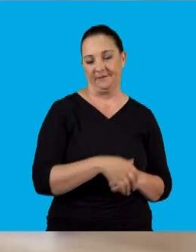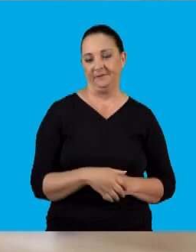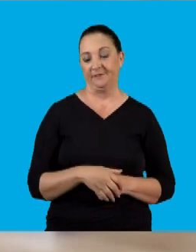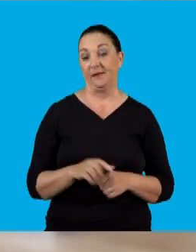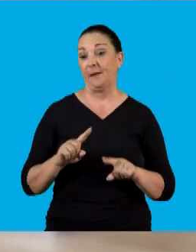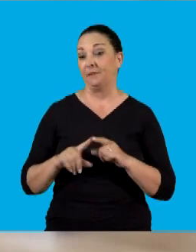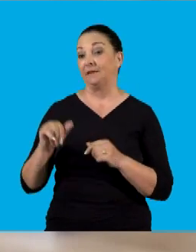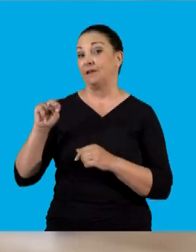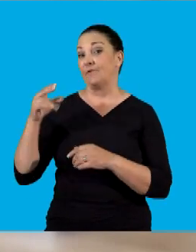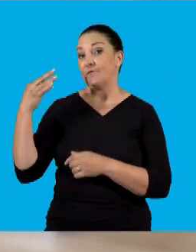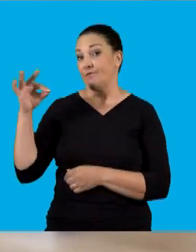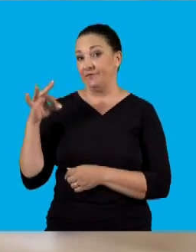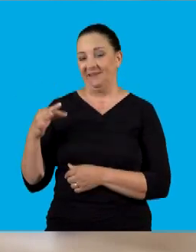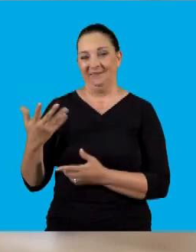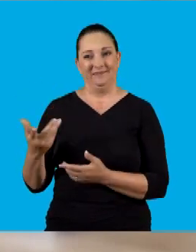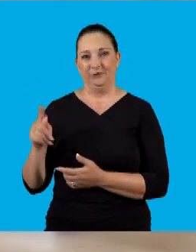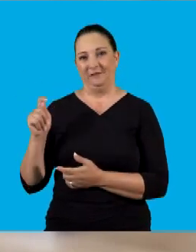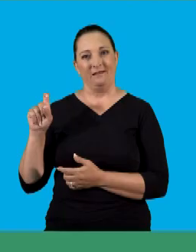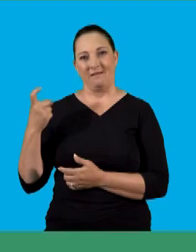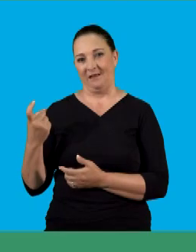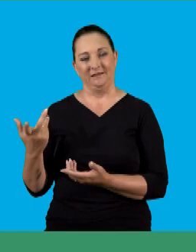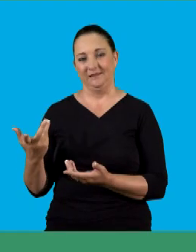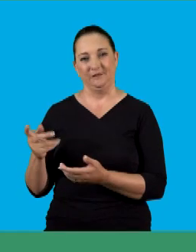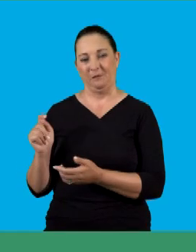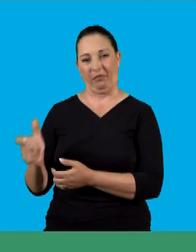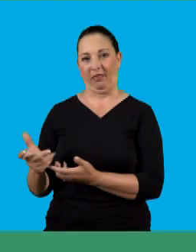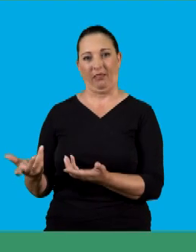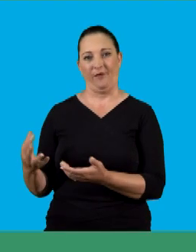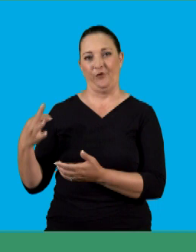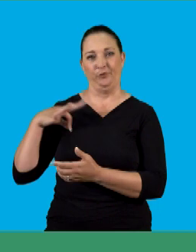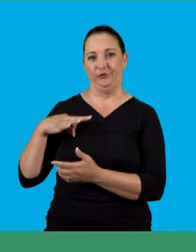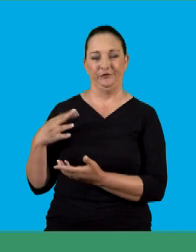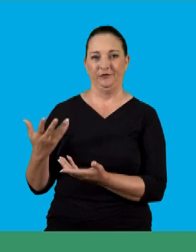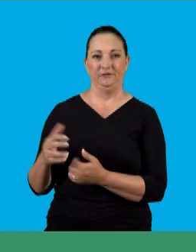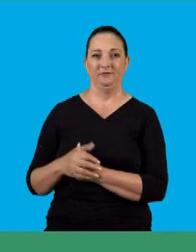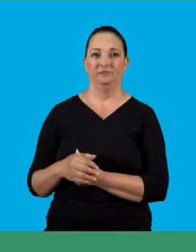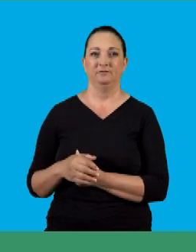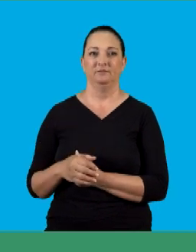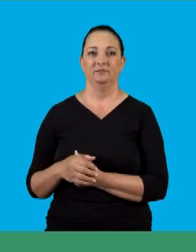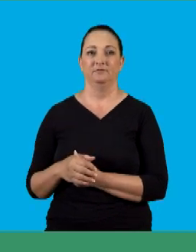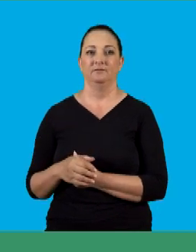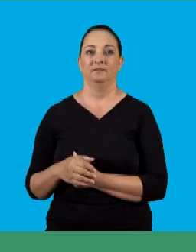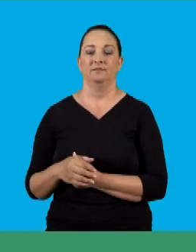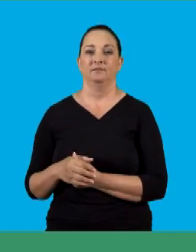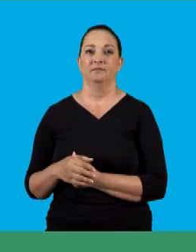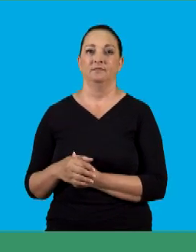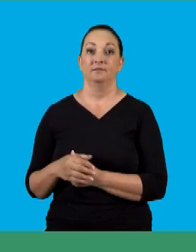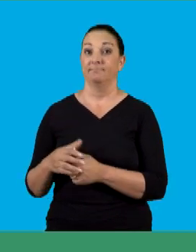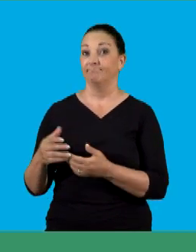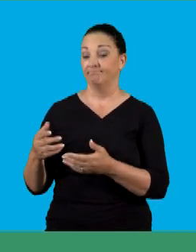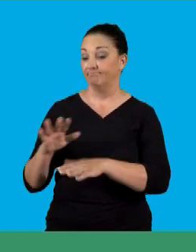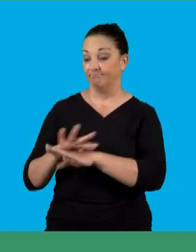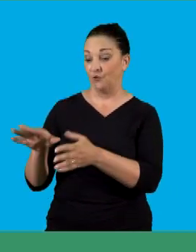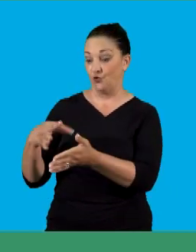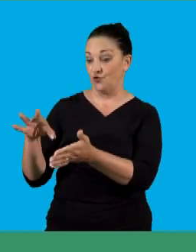sector, businesses do not pay tax on the profits of the business. So since these businesses under the informal sector are